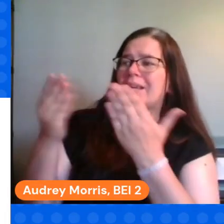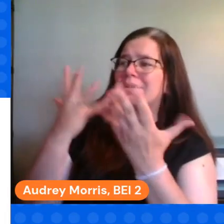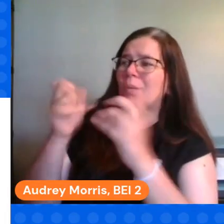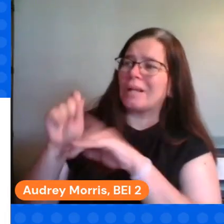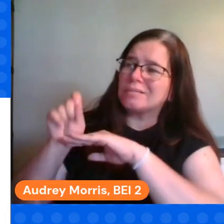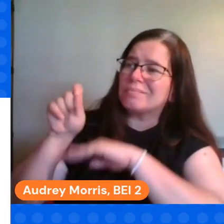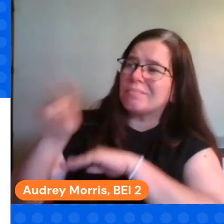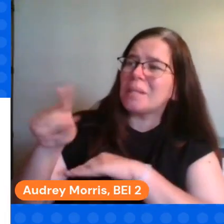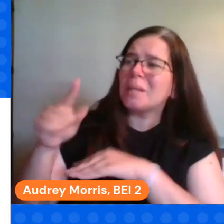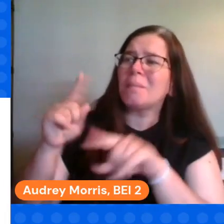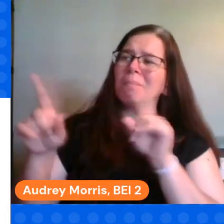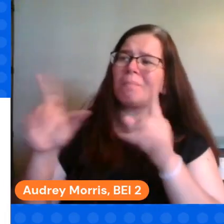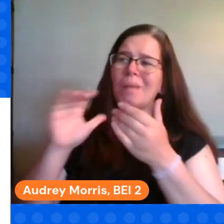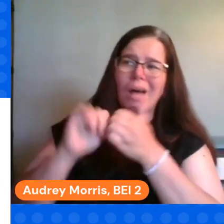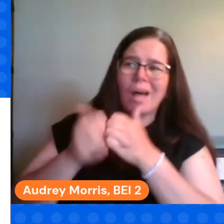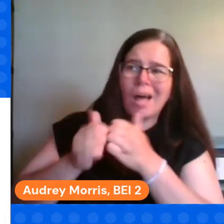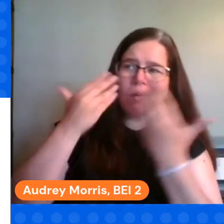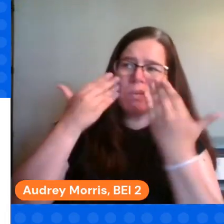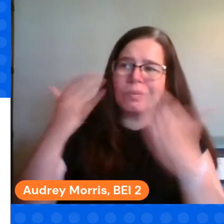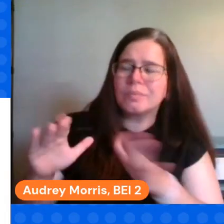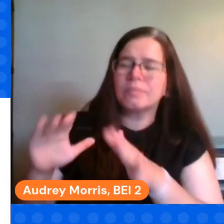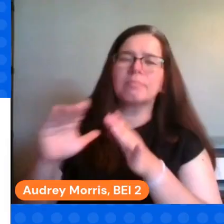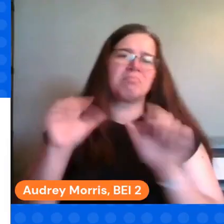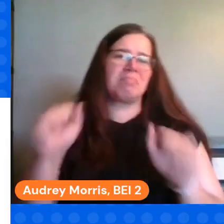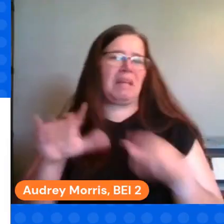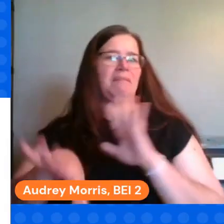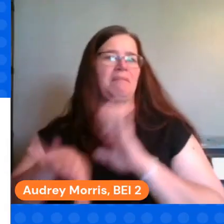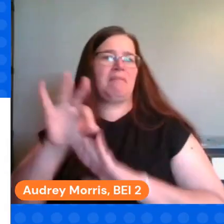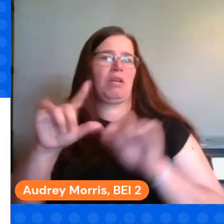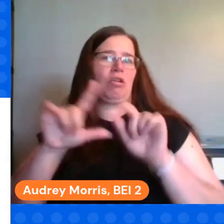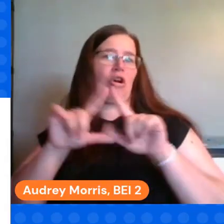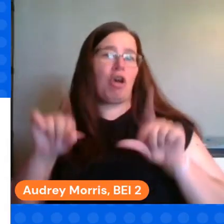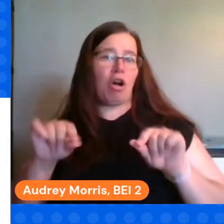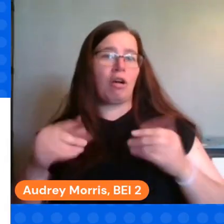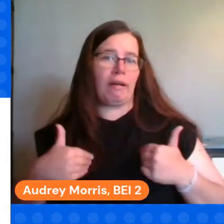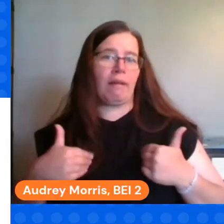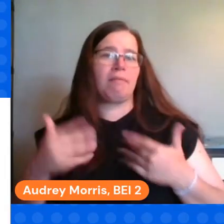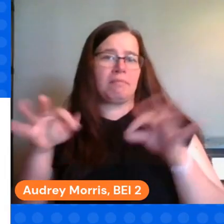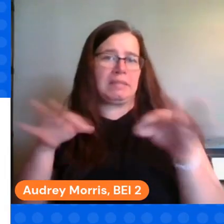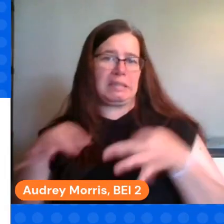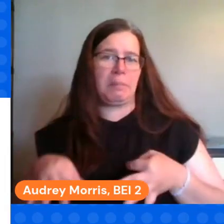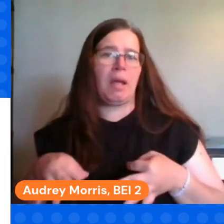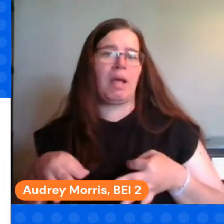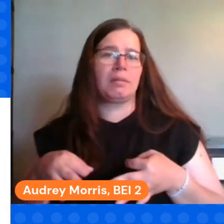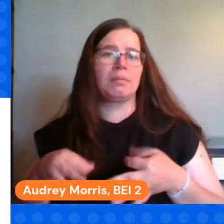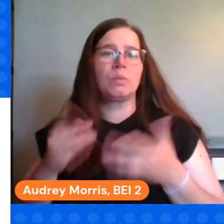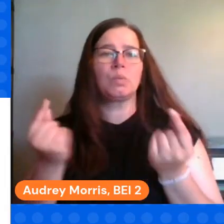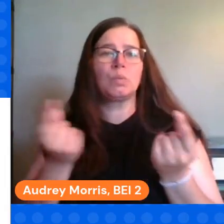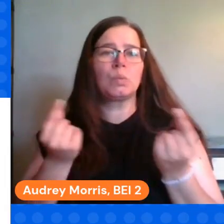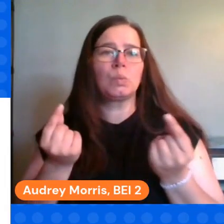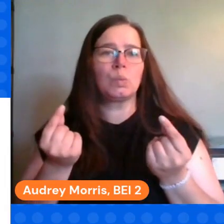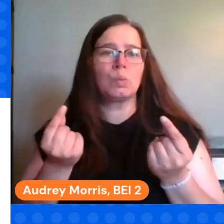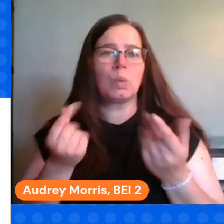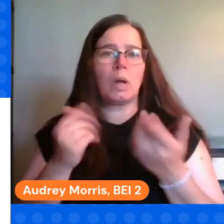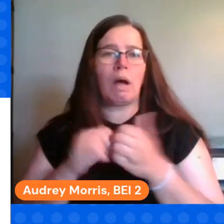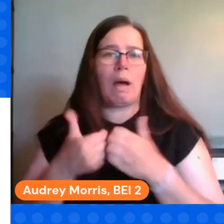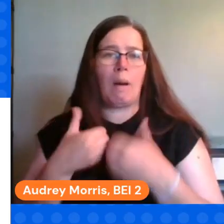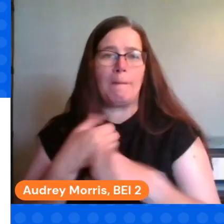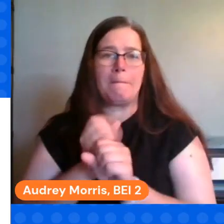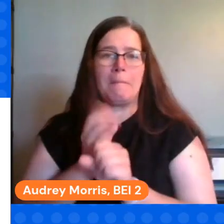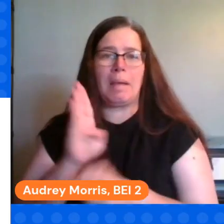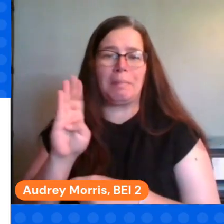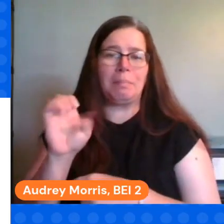it. So you can find a card, a coding card that is going to explain what you should use in terms of making a beam